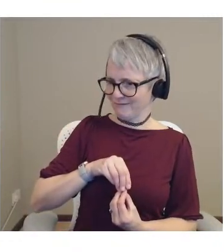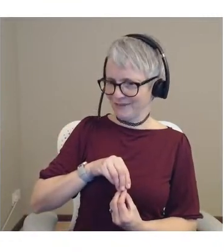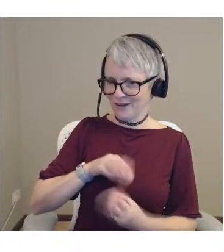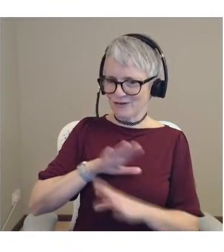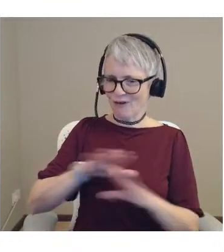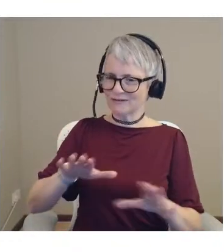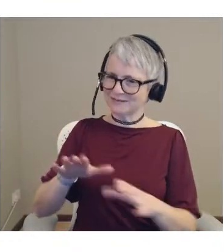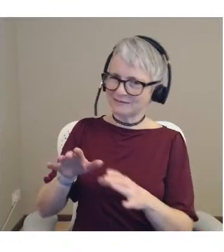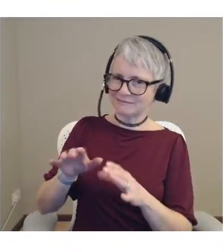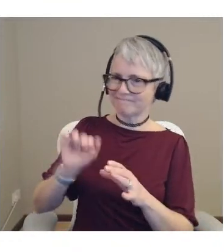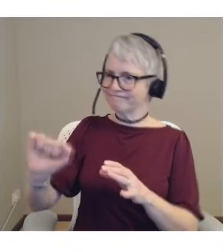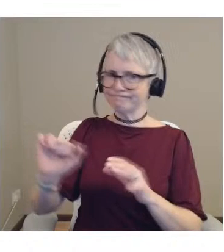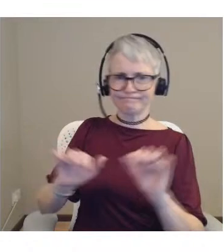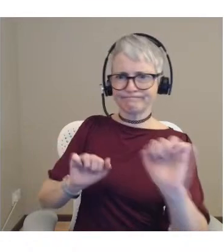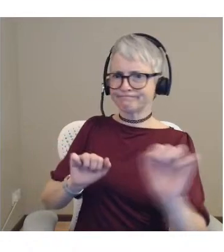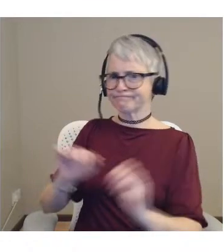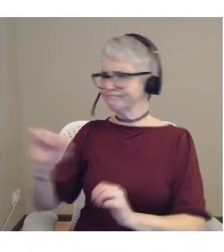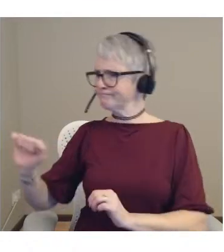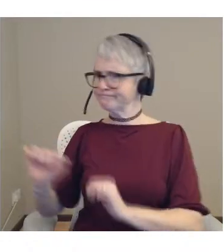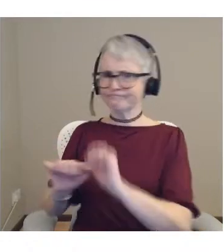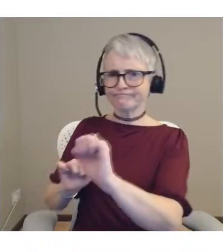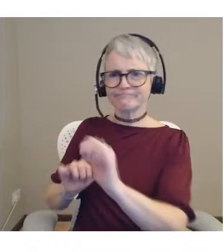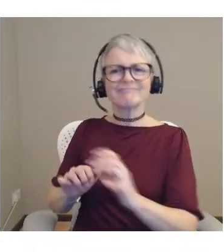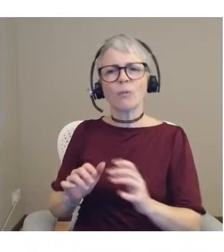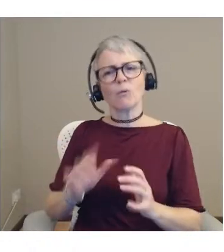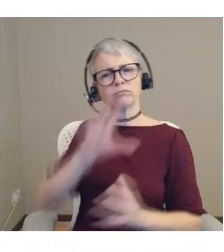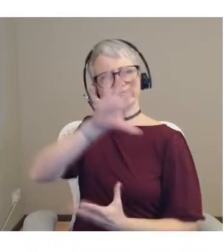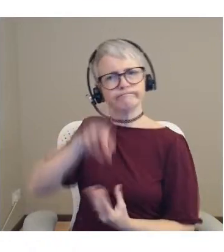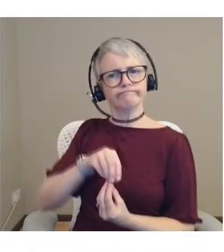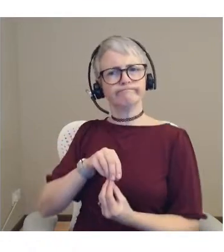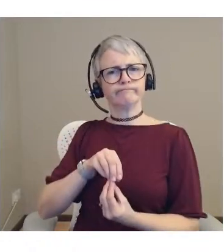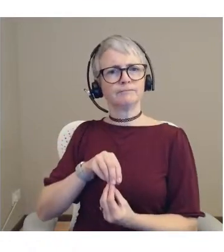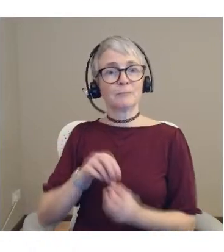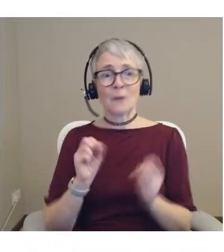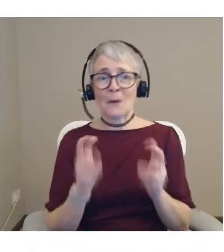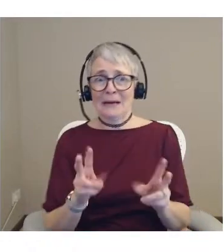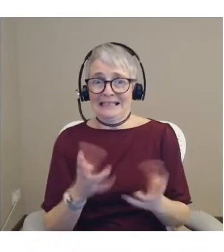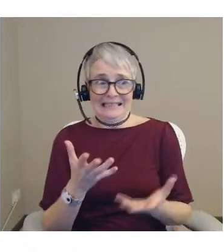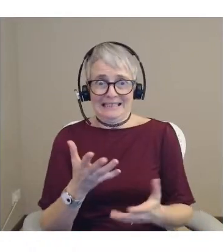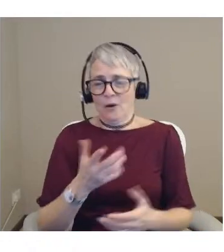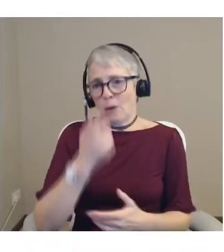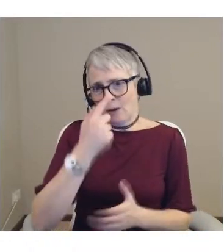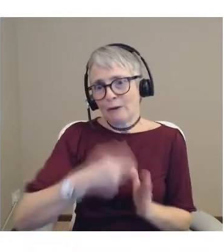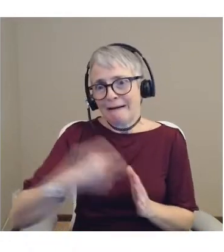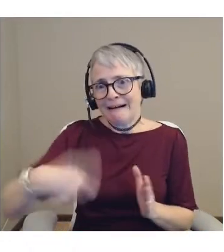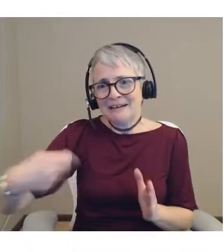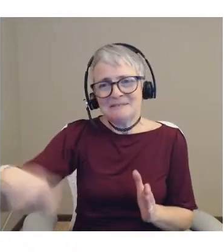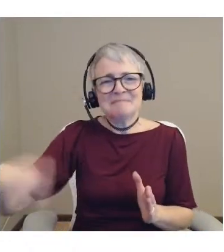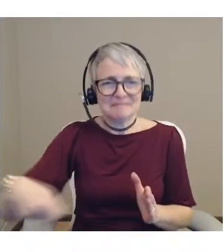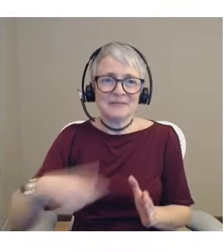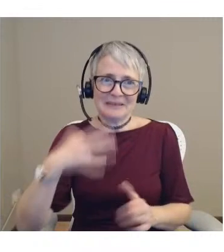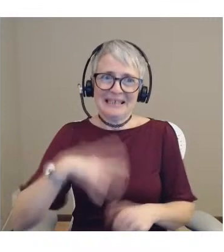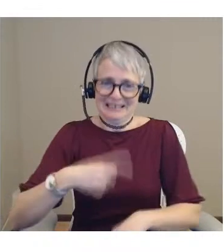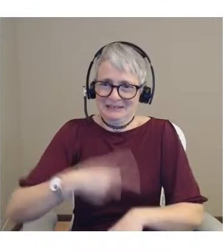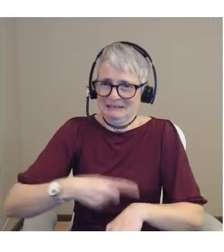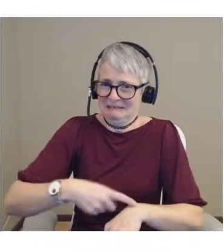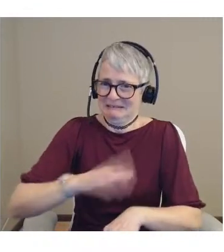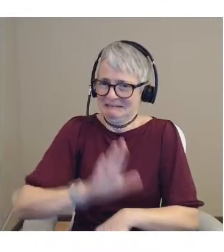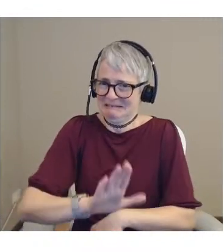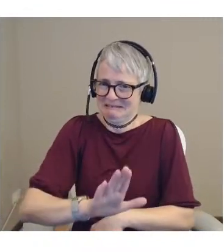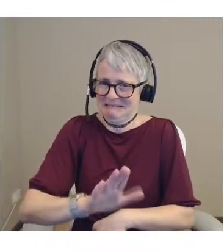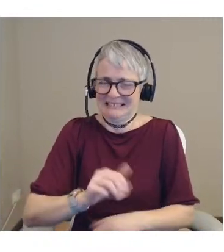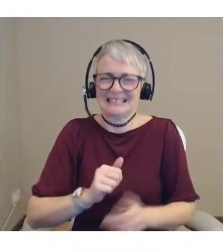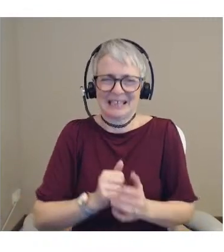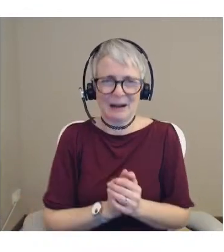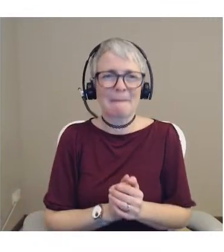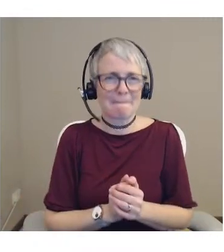Well, we definitely do need to wrap up now. I could talk about this for another half an hour, but I